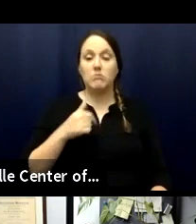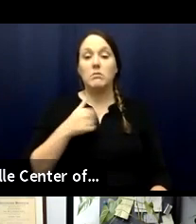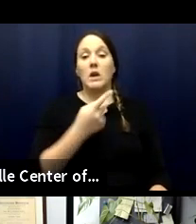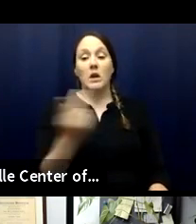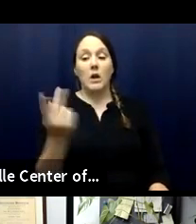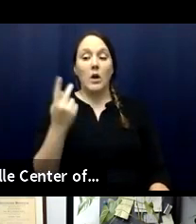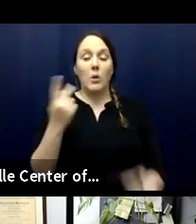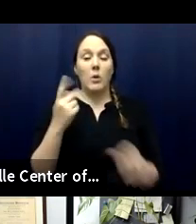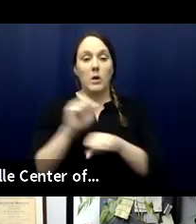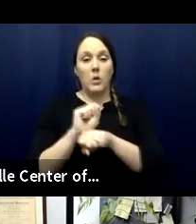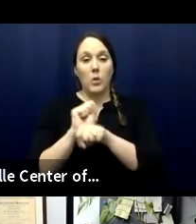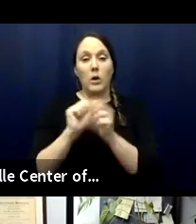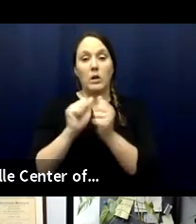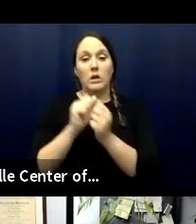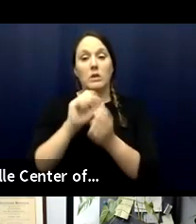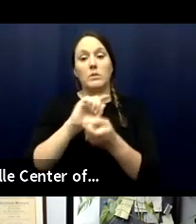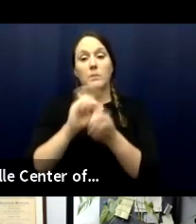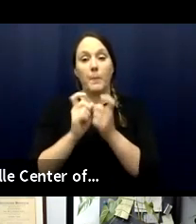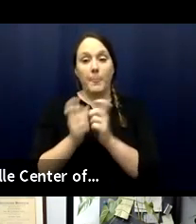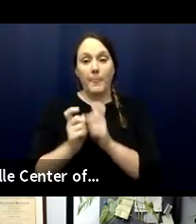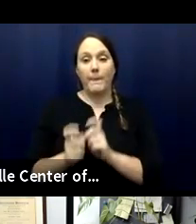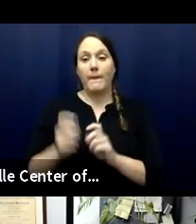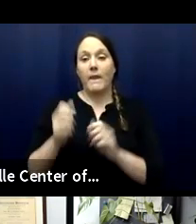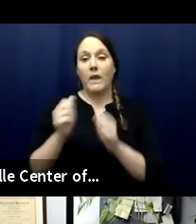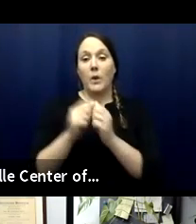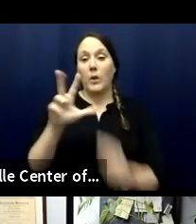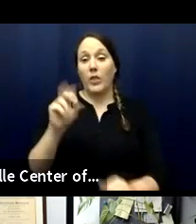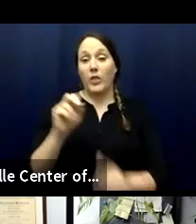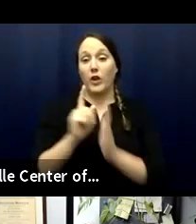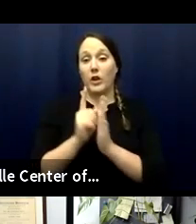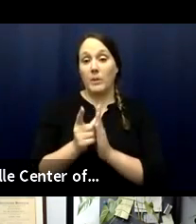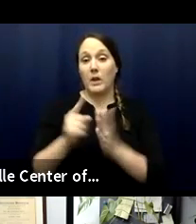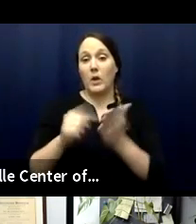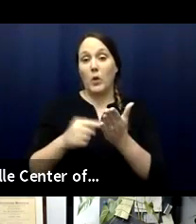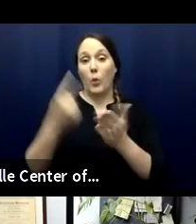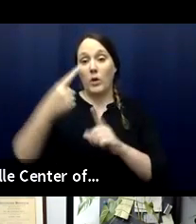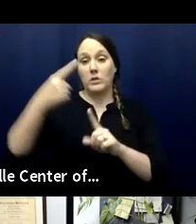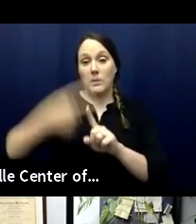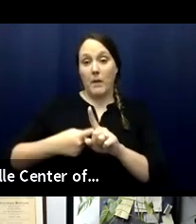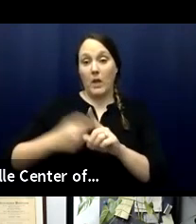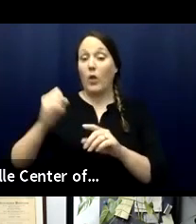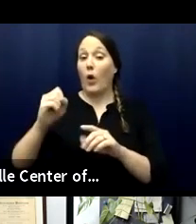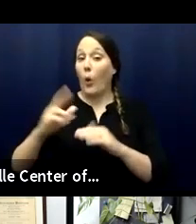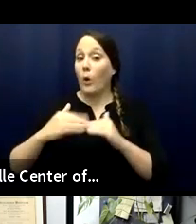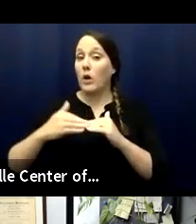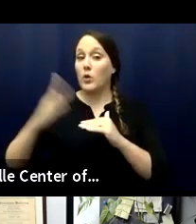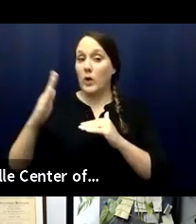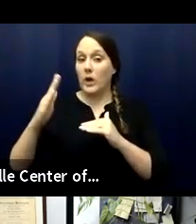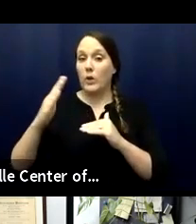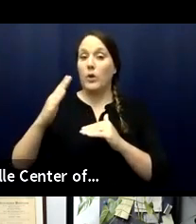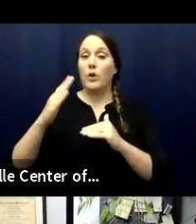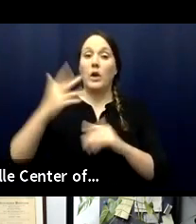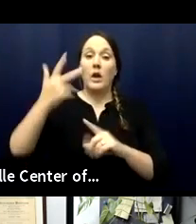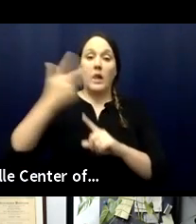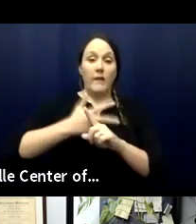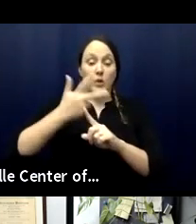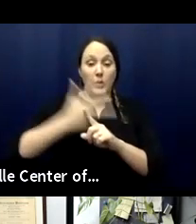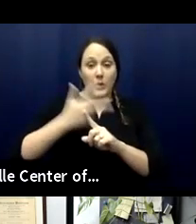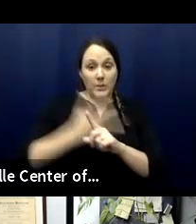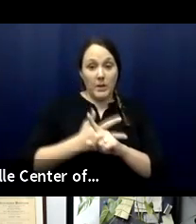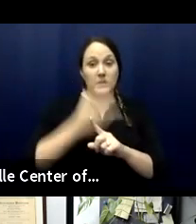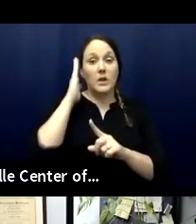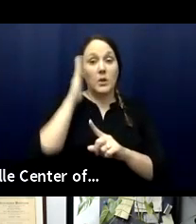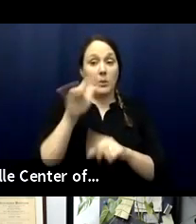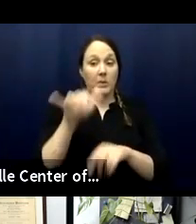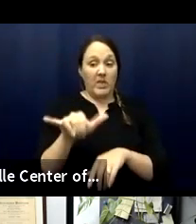to amend them with a 30-minute once a month or greater. In other words, if we go back to every 3 months, it's going to be at that meeting every 3